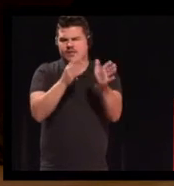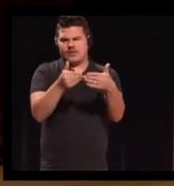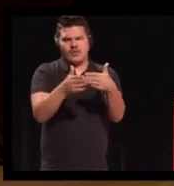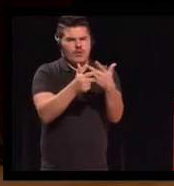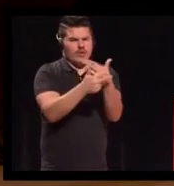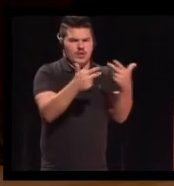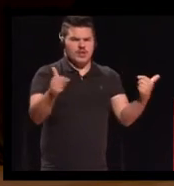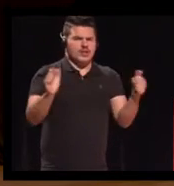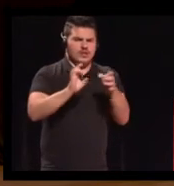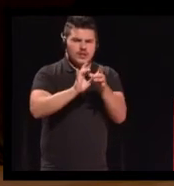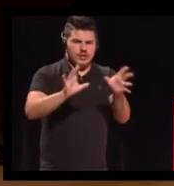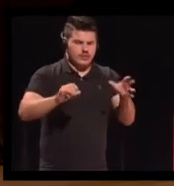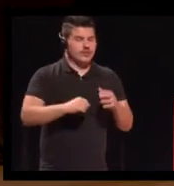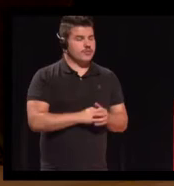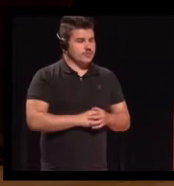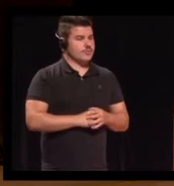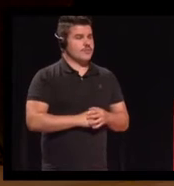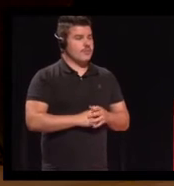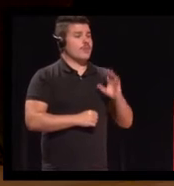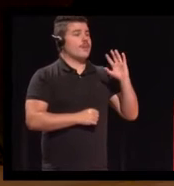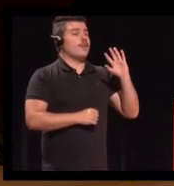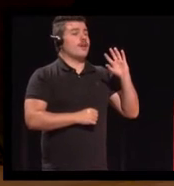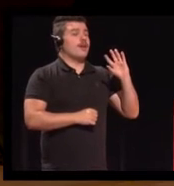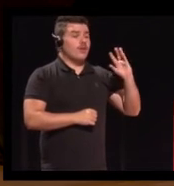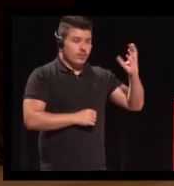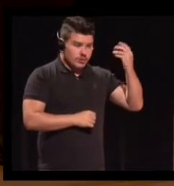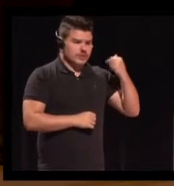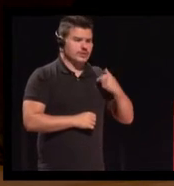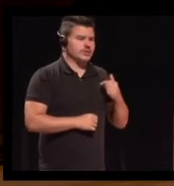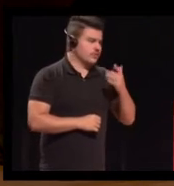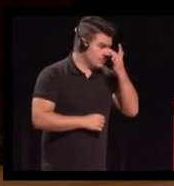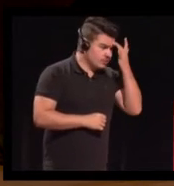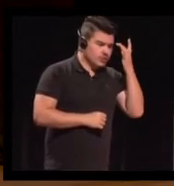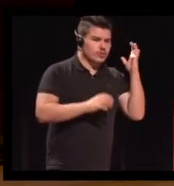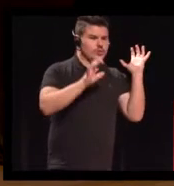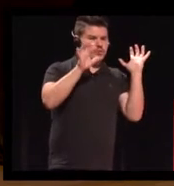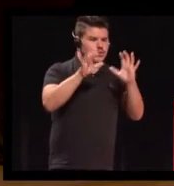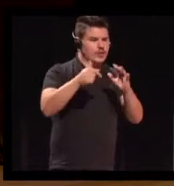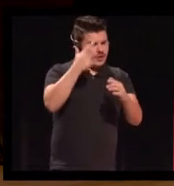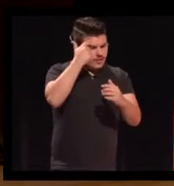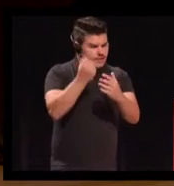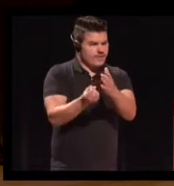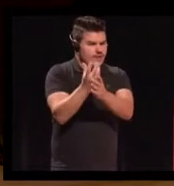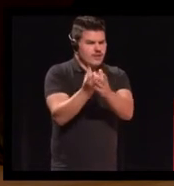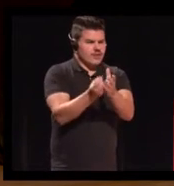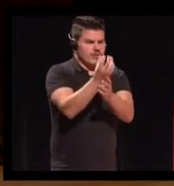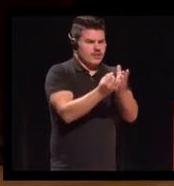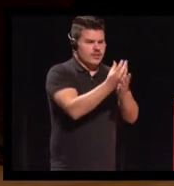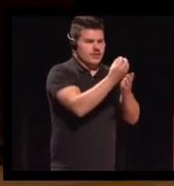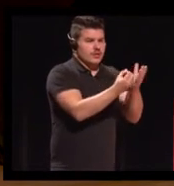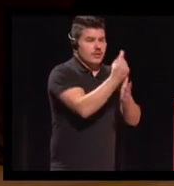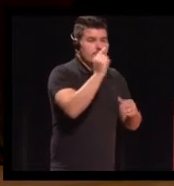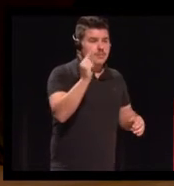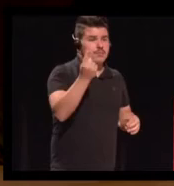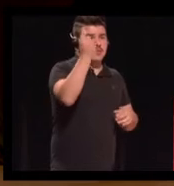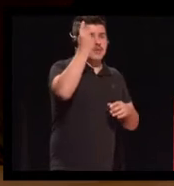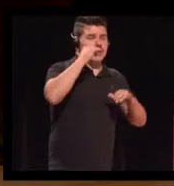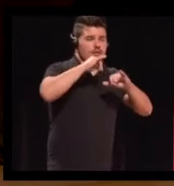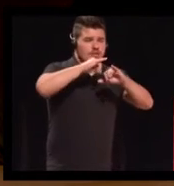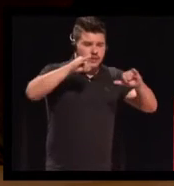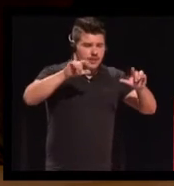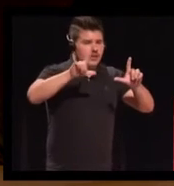with a tremendous amount of inventions. They're known for having made the first image transmission and video transmission